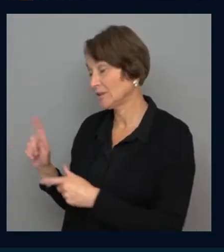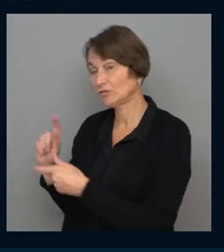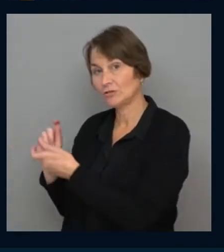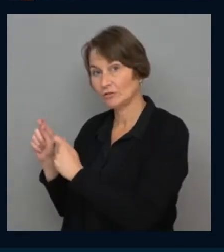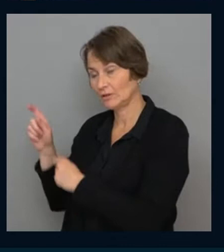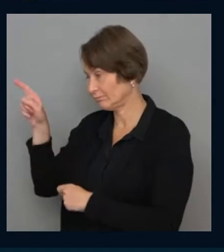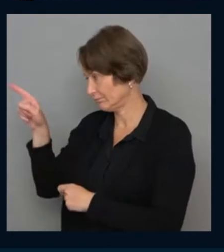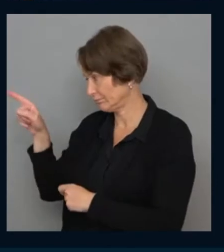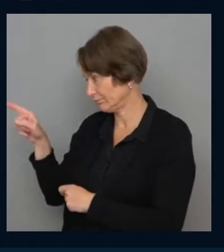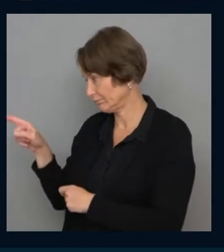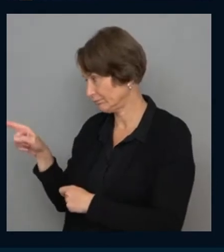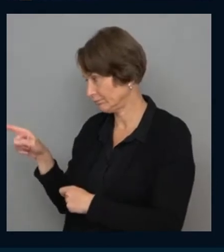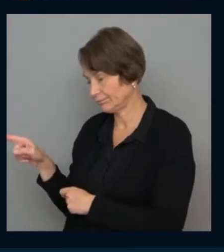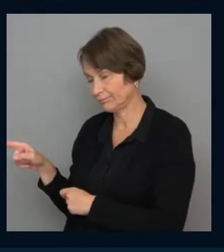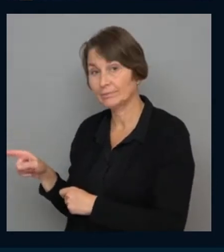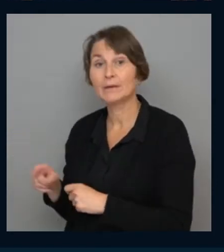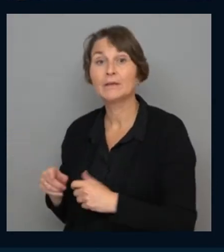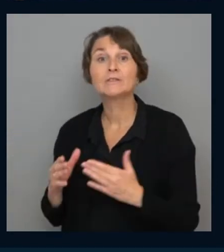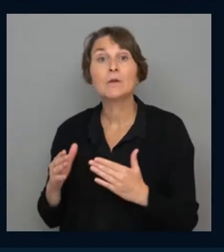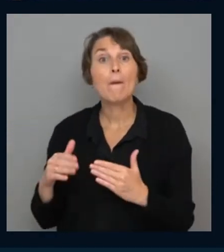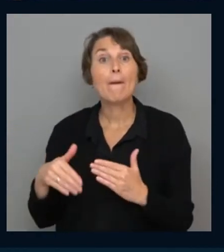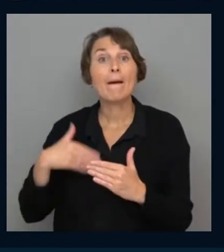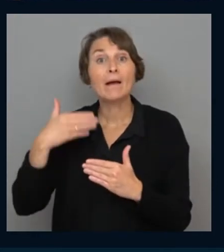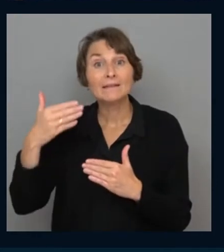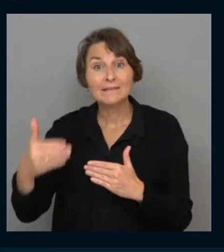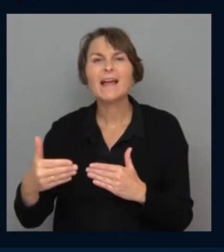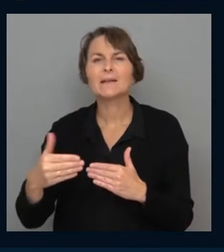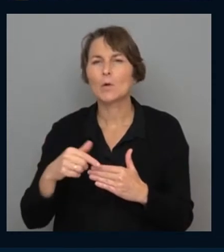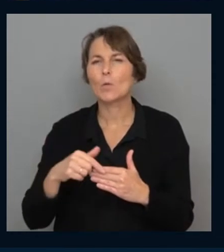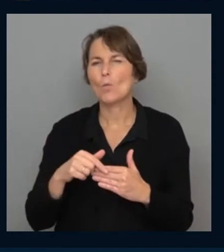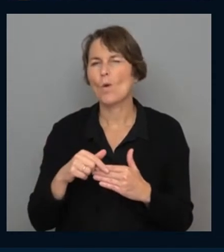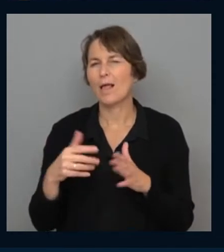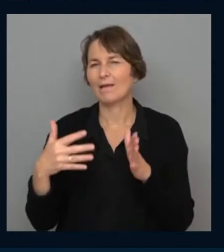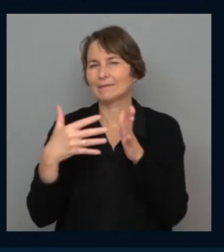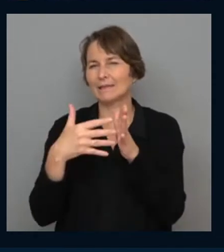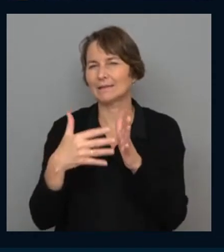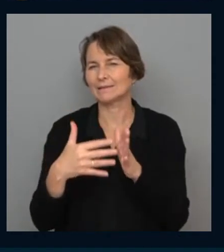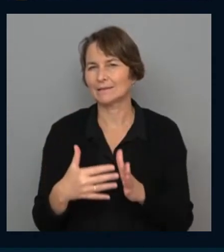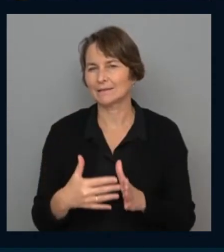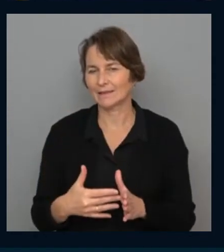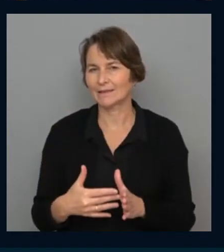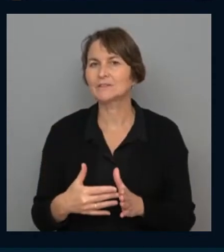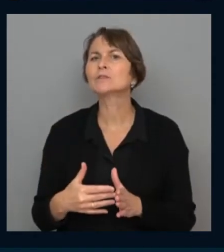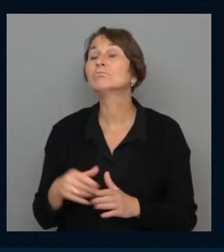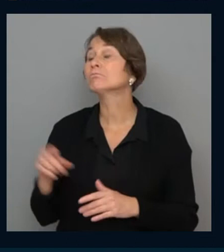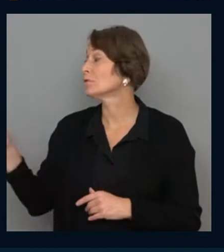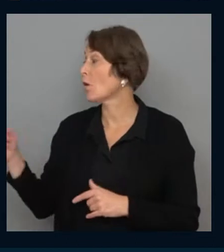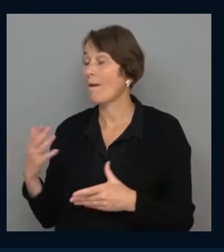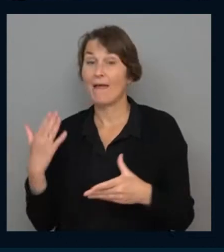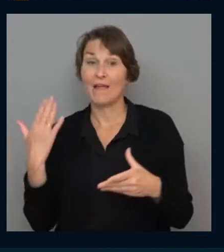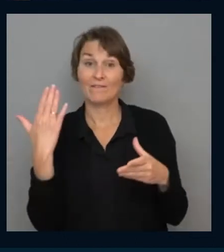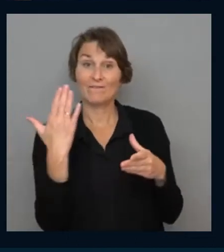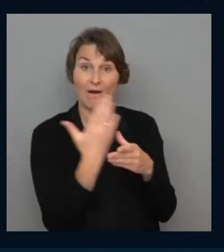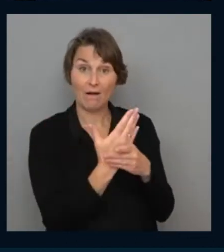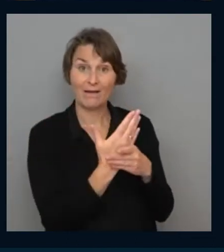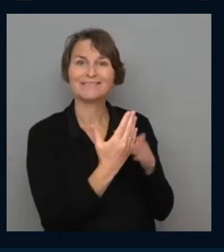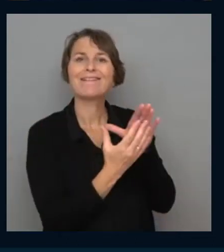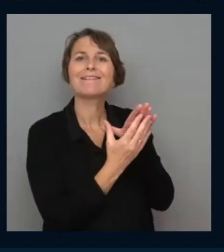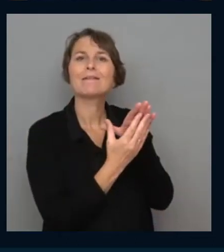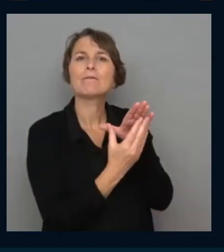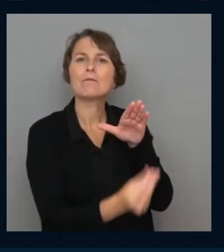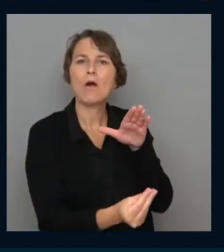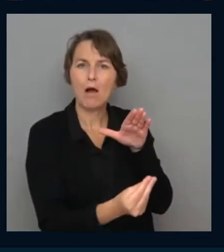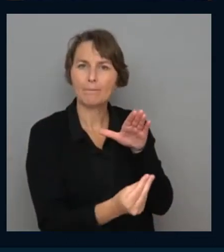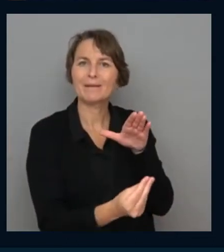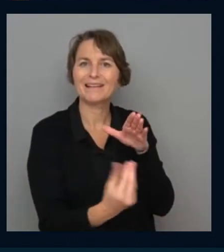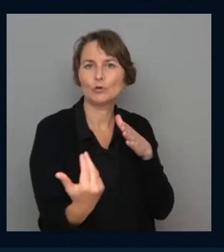up. And what it's going to do, it's going to build it, and we're going to run some tests against it. We're going to copy those files and publish it as a build artifact, so then we can build our